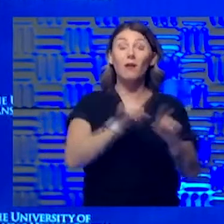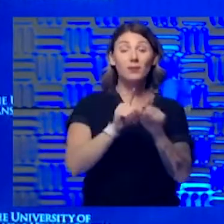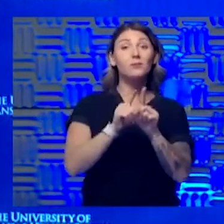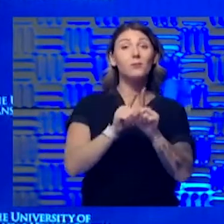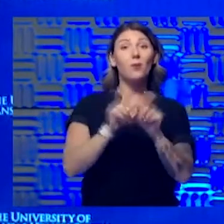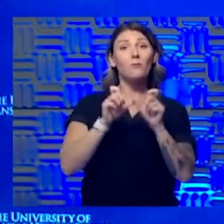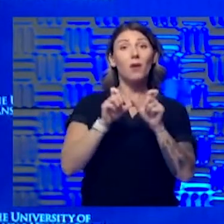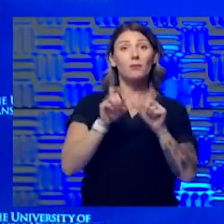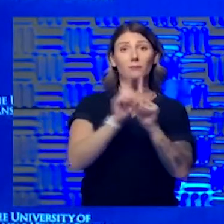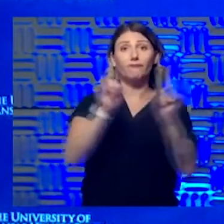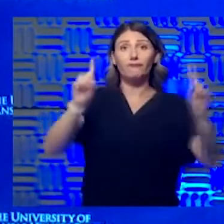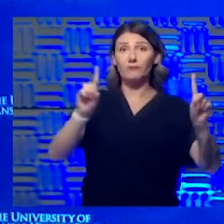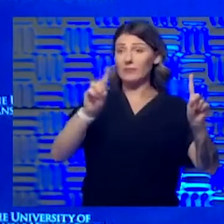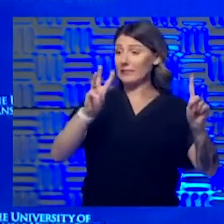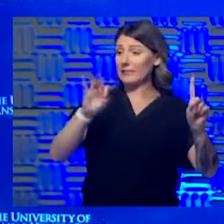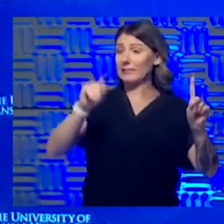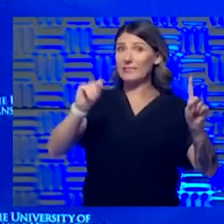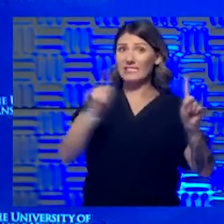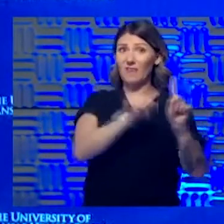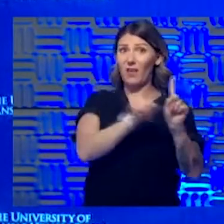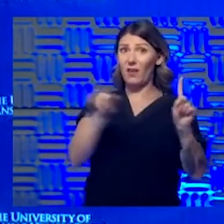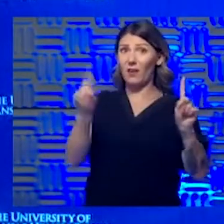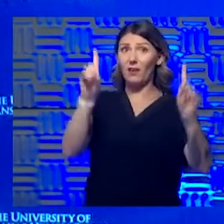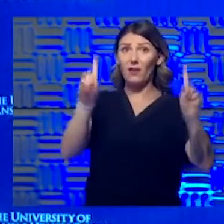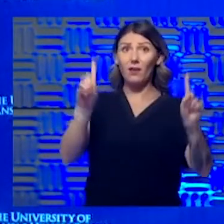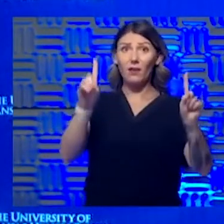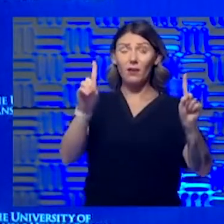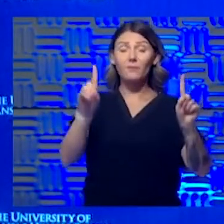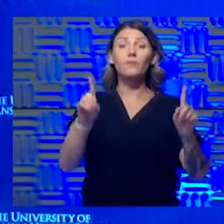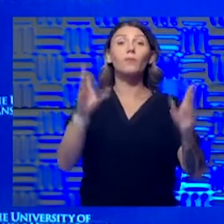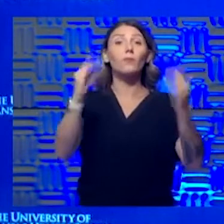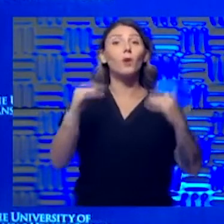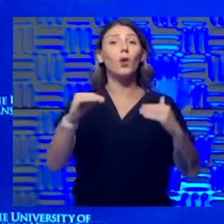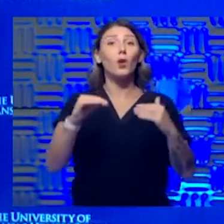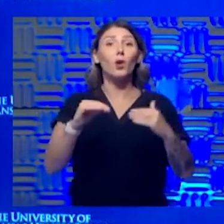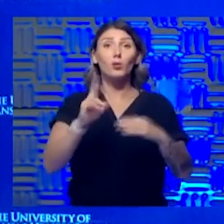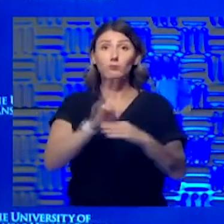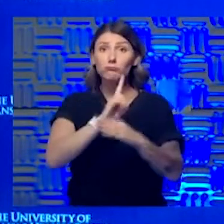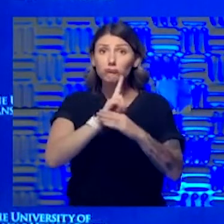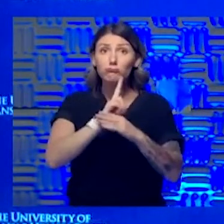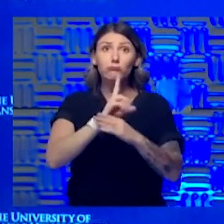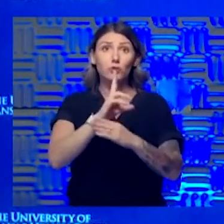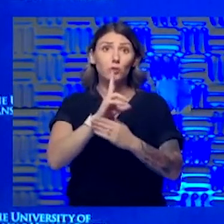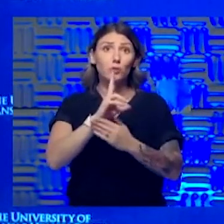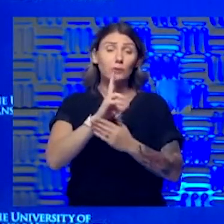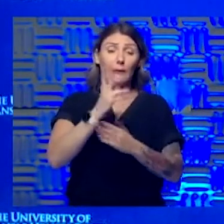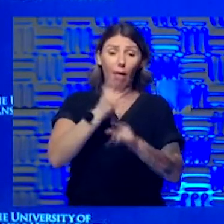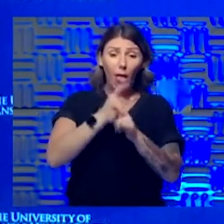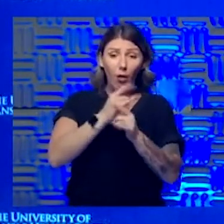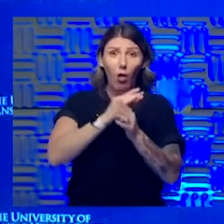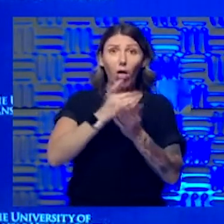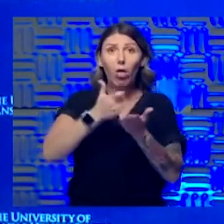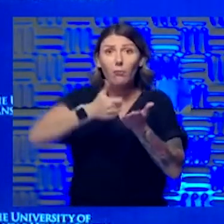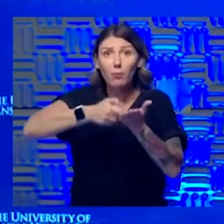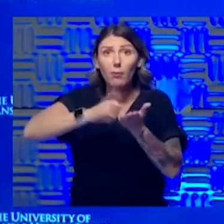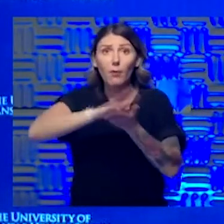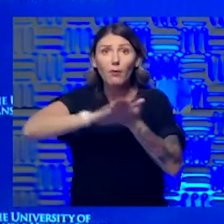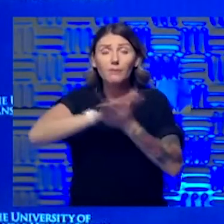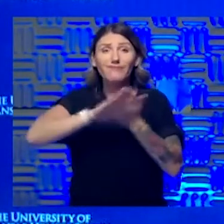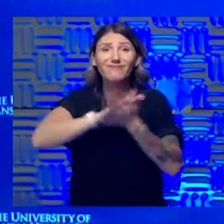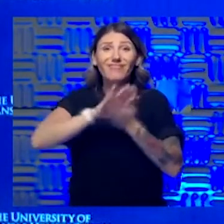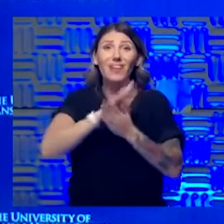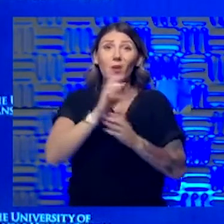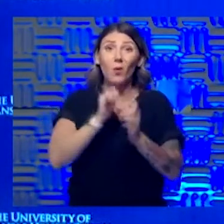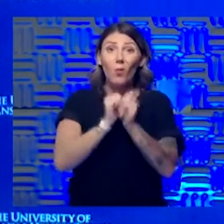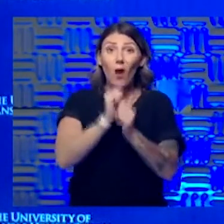folks, and you would want to be able to wash your hands or use alcohol sanitizer frequently, not touch your face, and put yourself